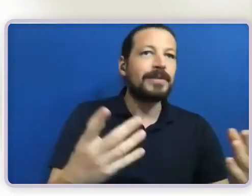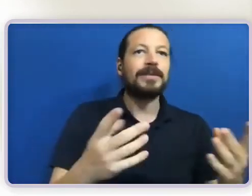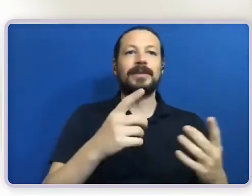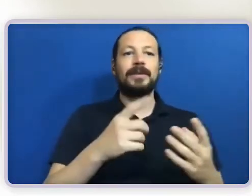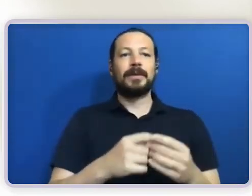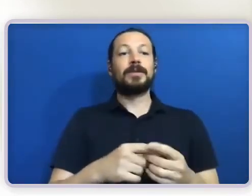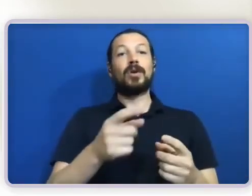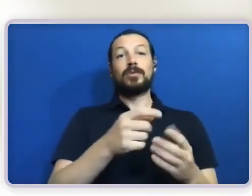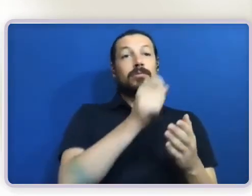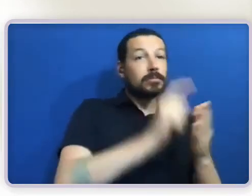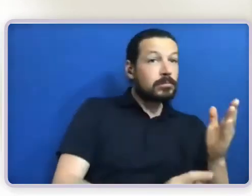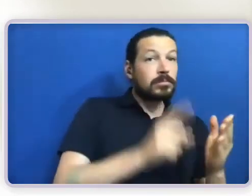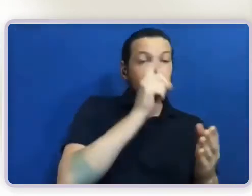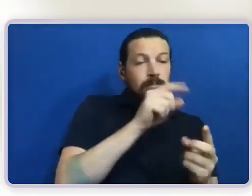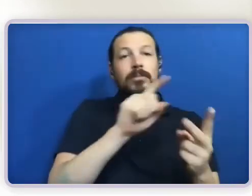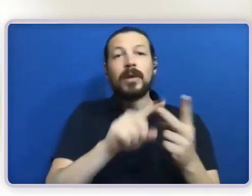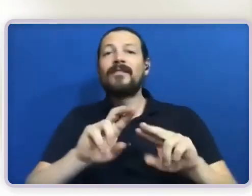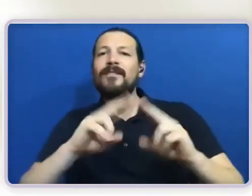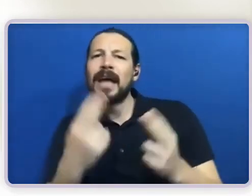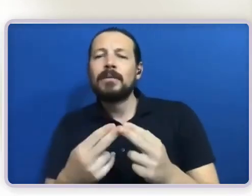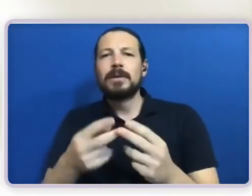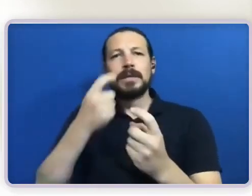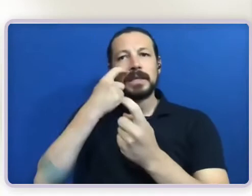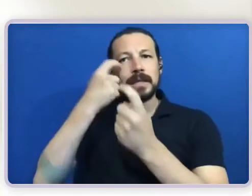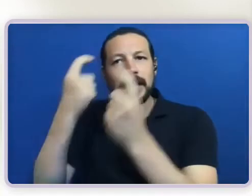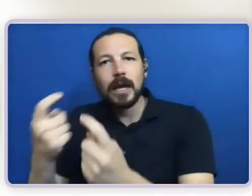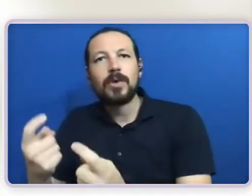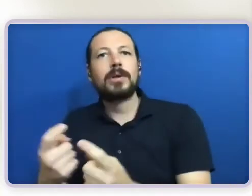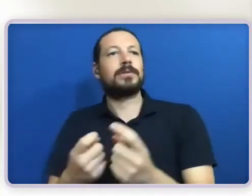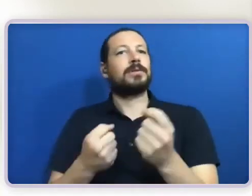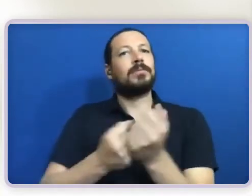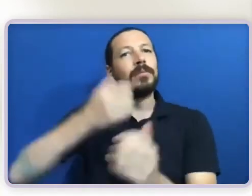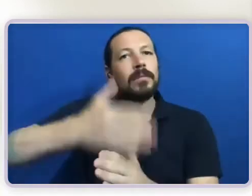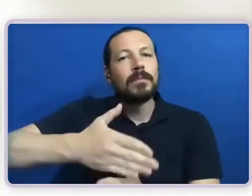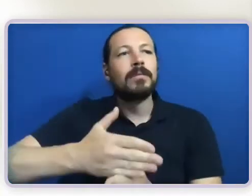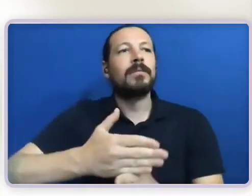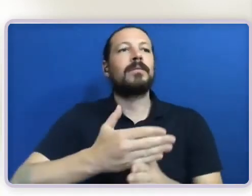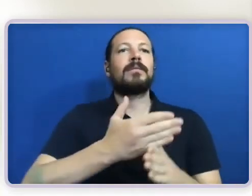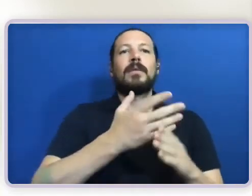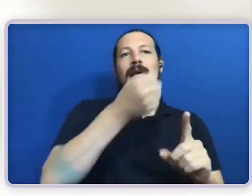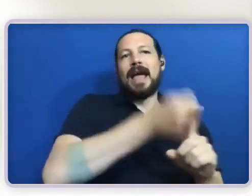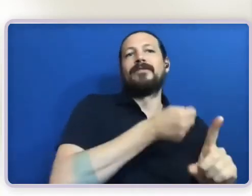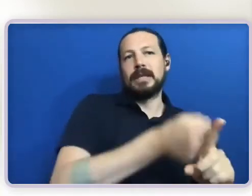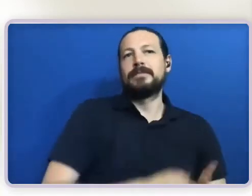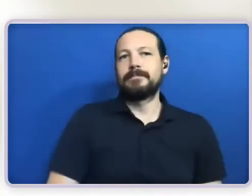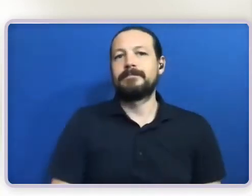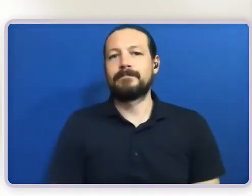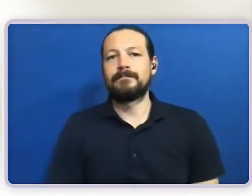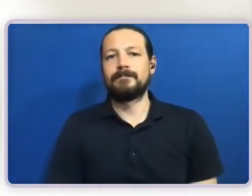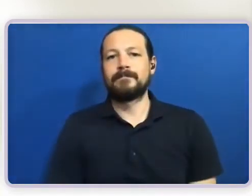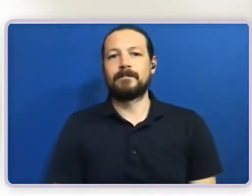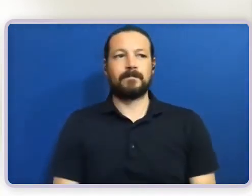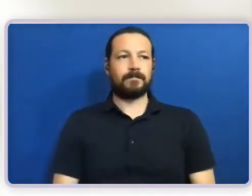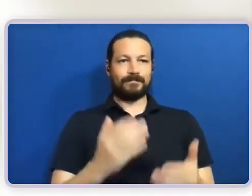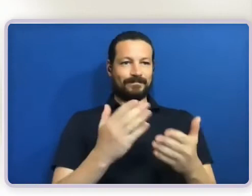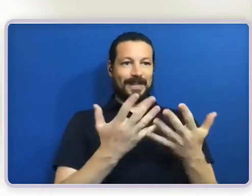family members, carers, supporters, and advocates. So any one of those